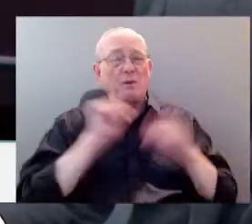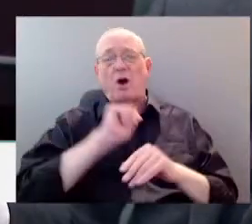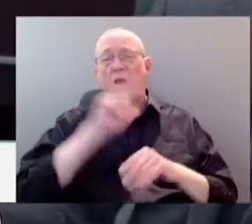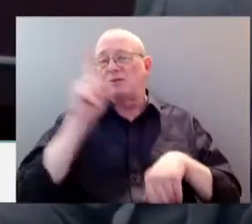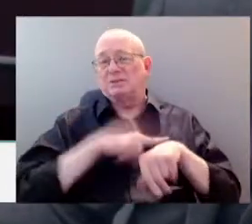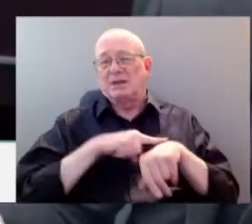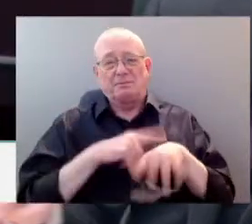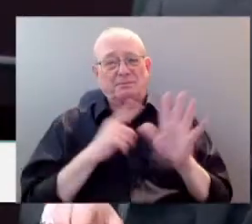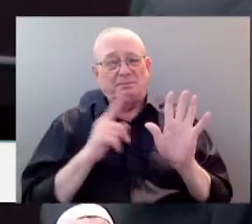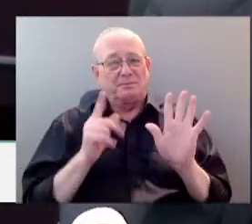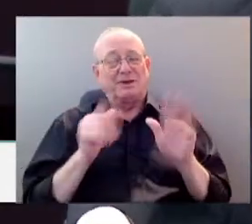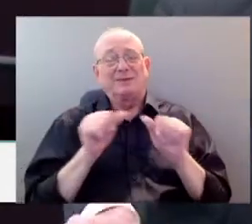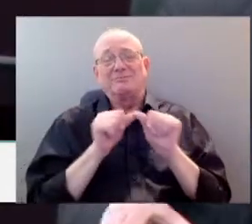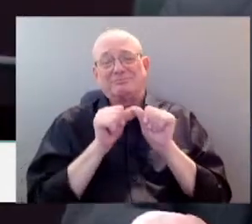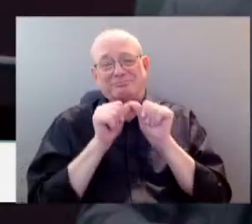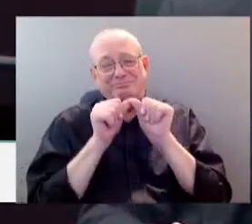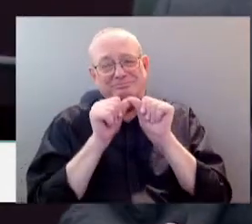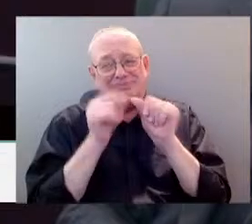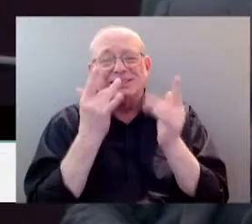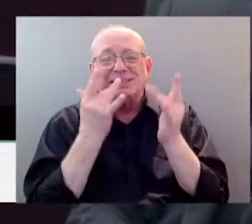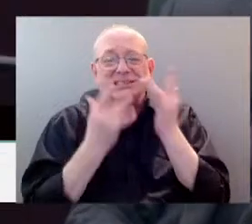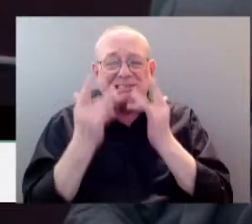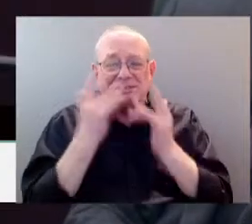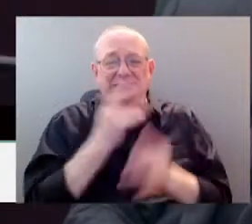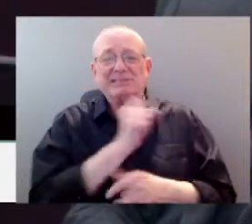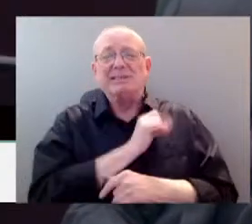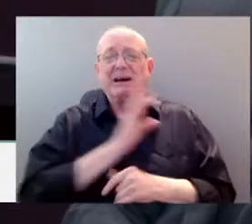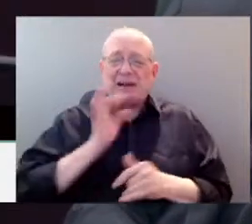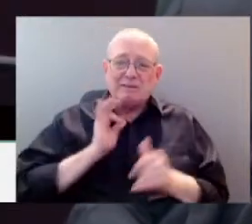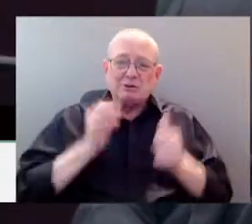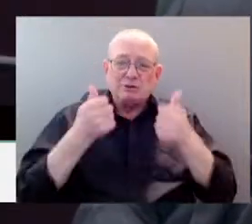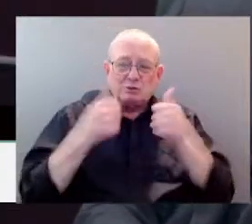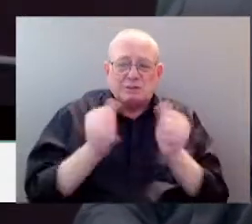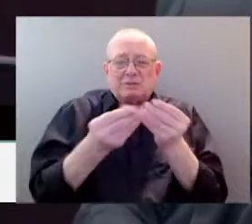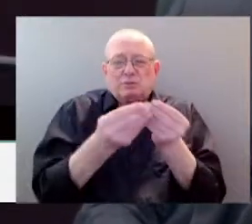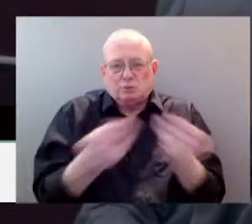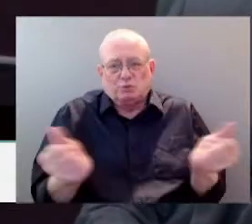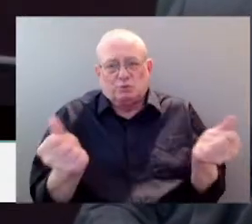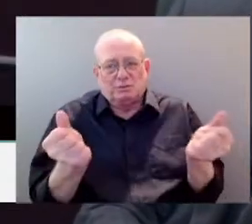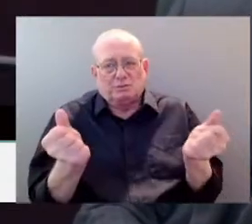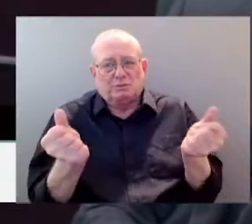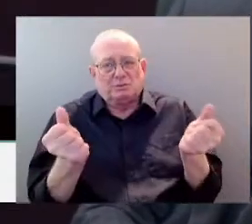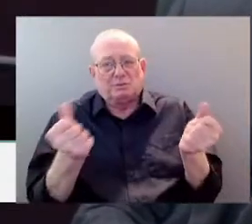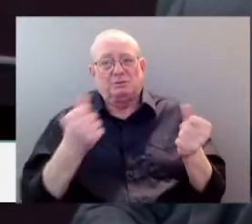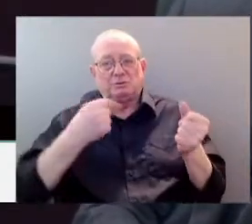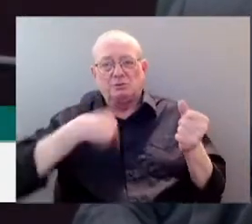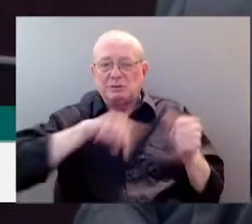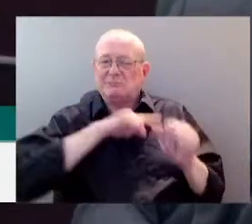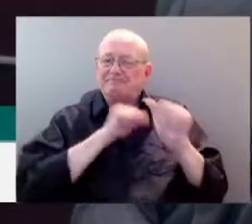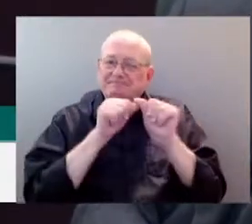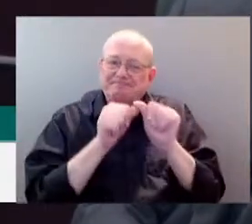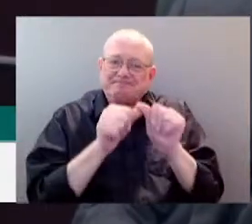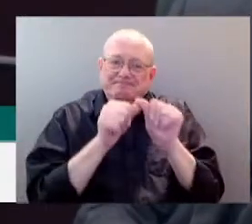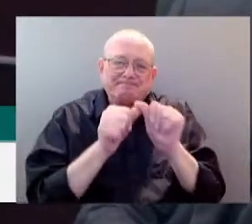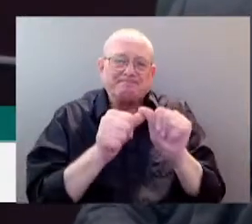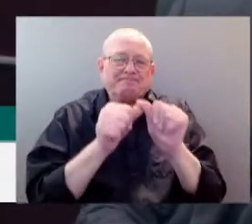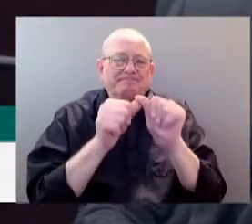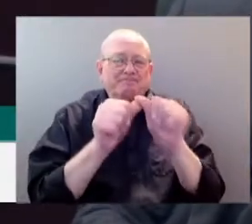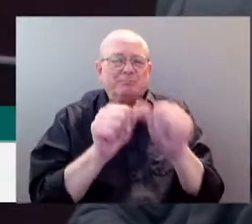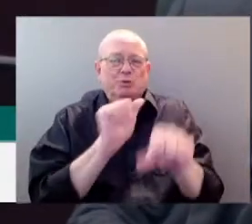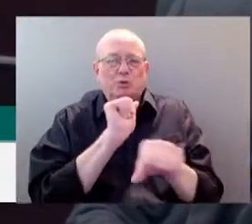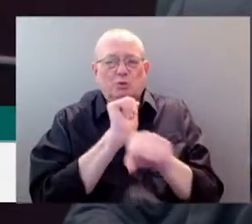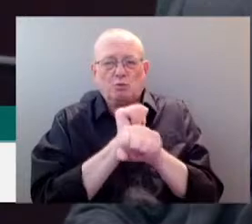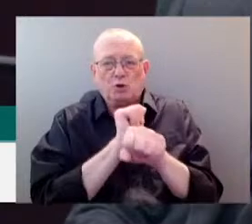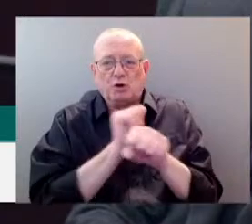and we are looking to address those Staffing shortages we continue to have Workforce strategies right across the province Mr Speaker to